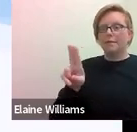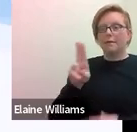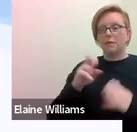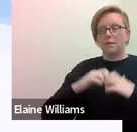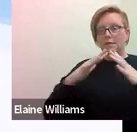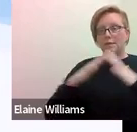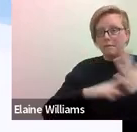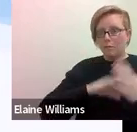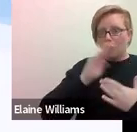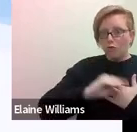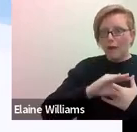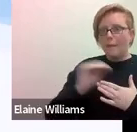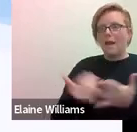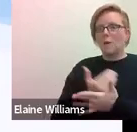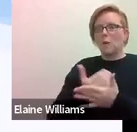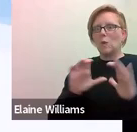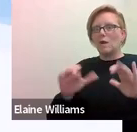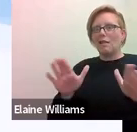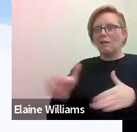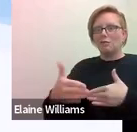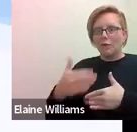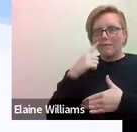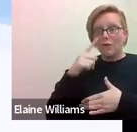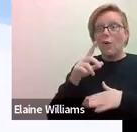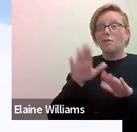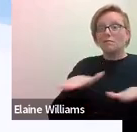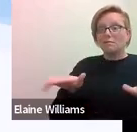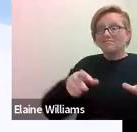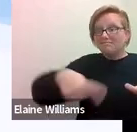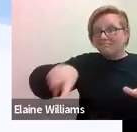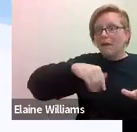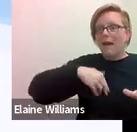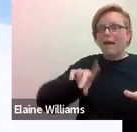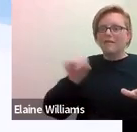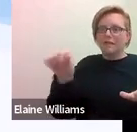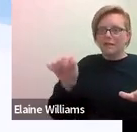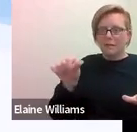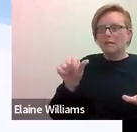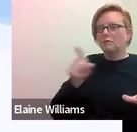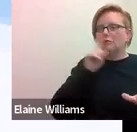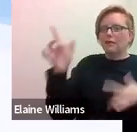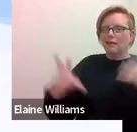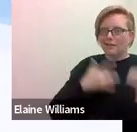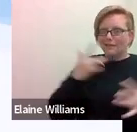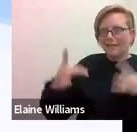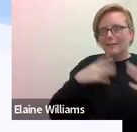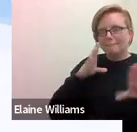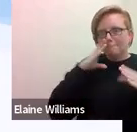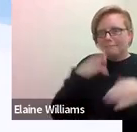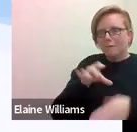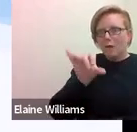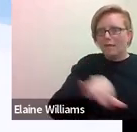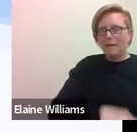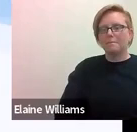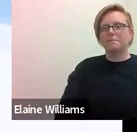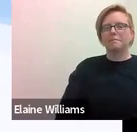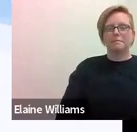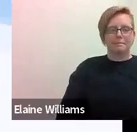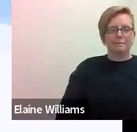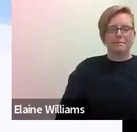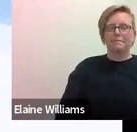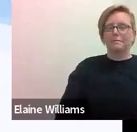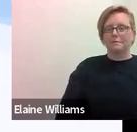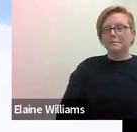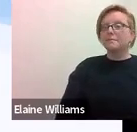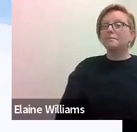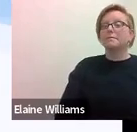classrooms for young children with disabilities. So that's a really exciting partnership that we're working on now. And last but not least, I'm also a